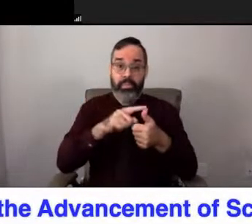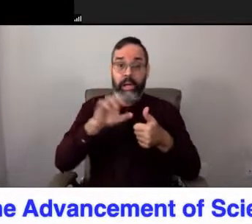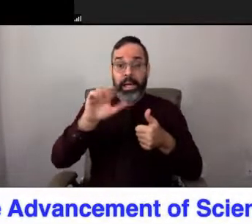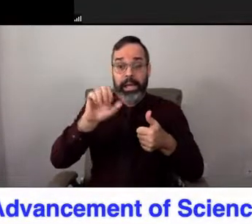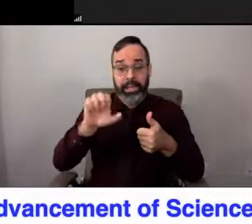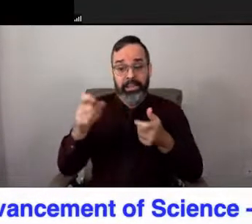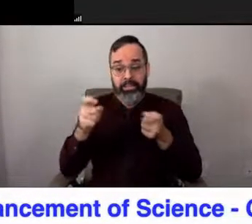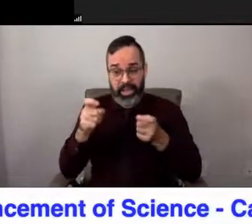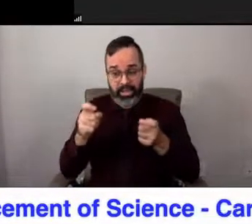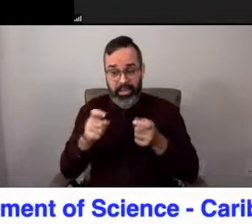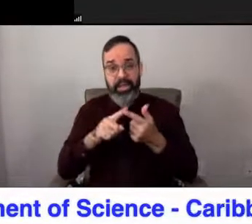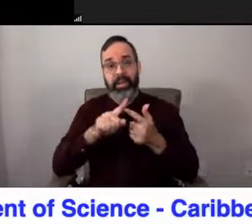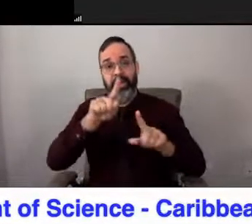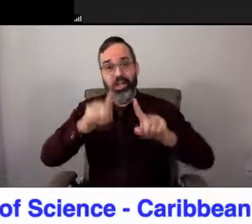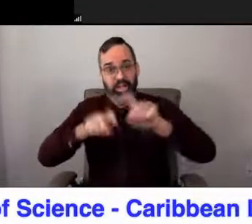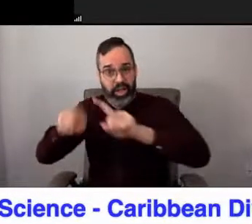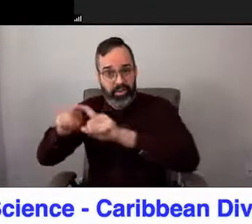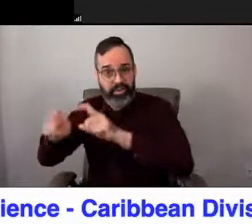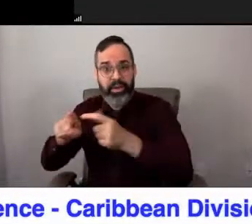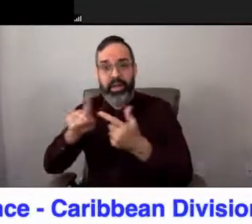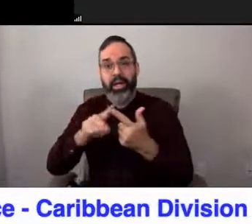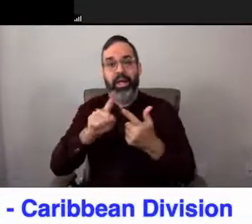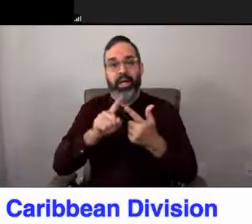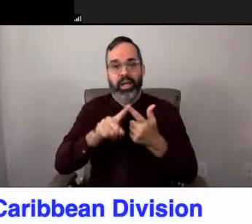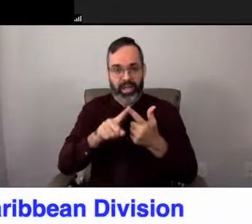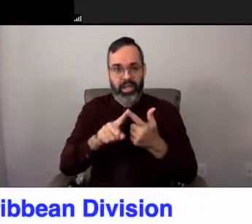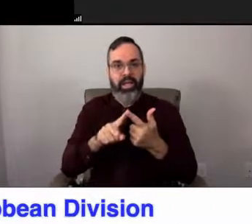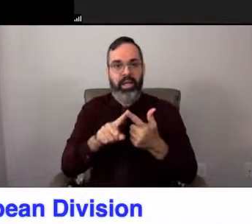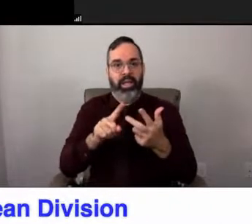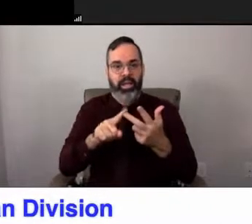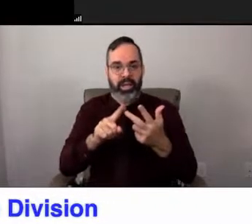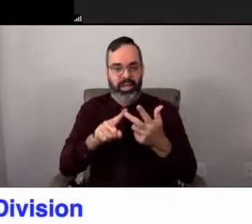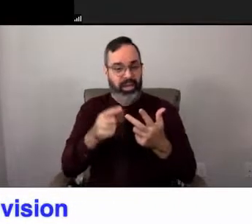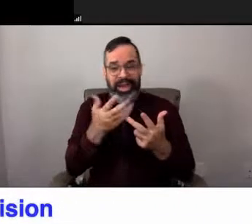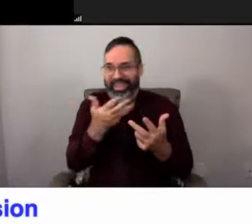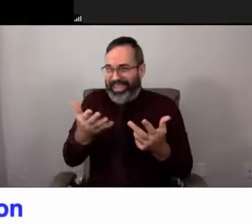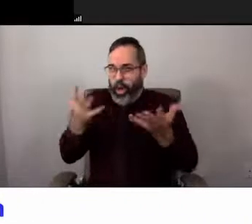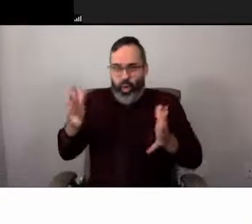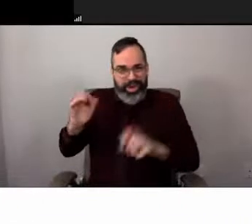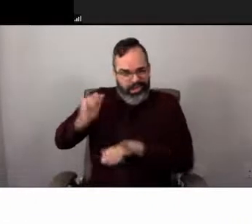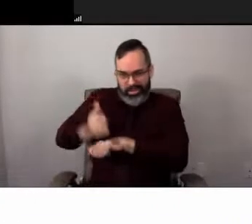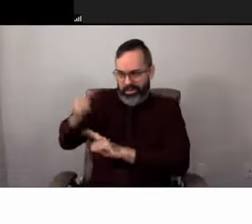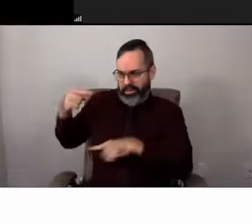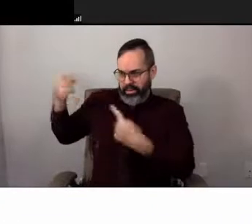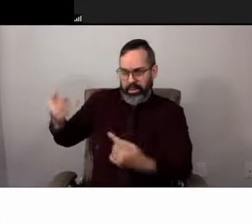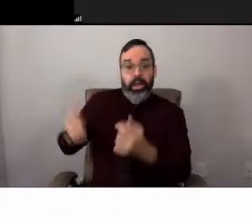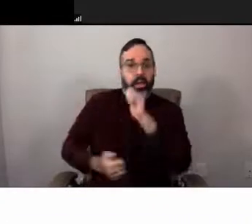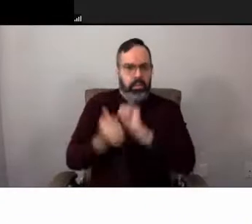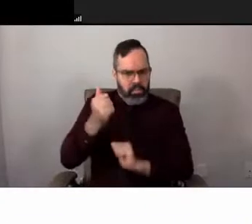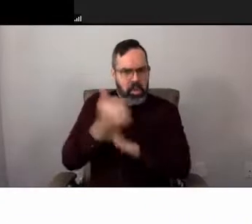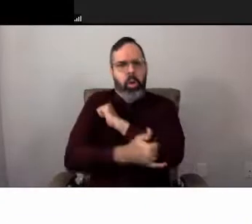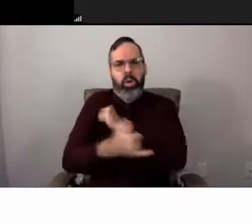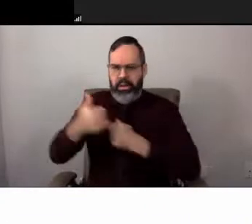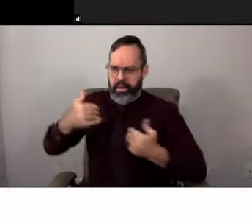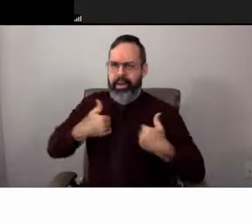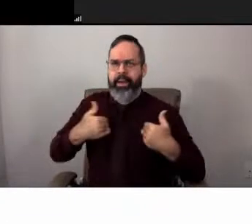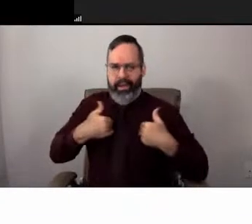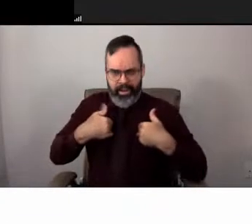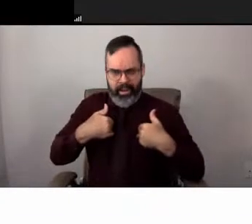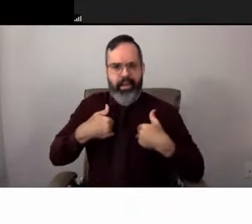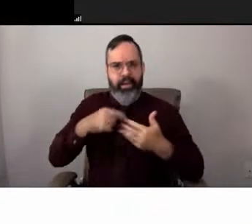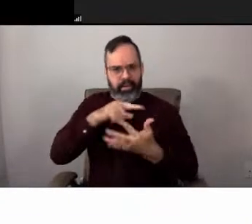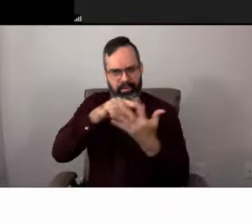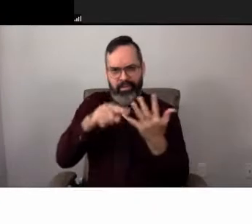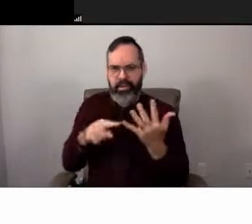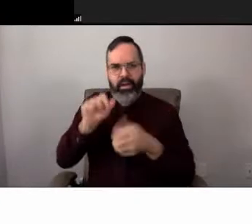built on the current systems that were already in place, and most countries had these which were